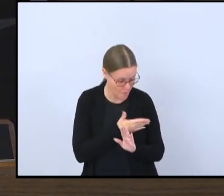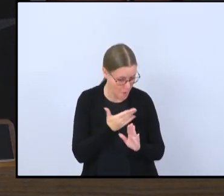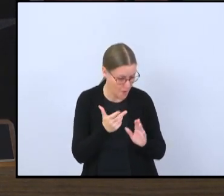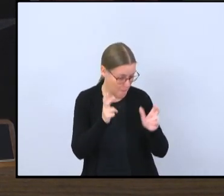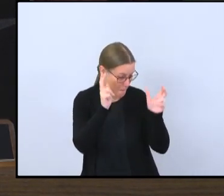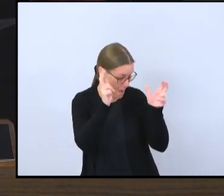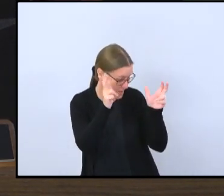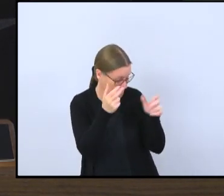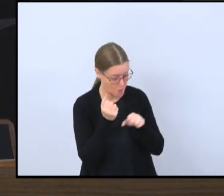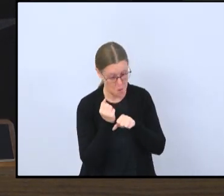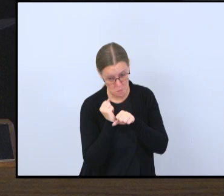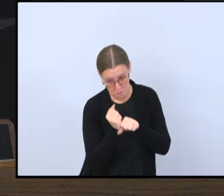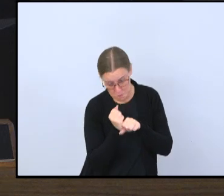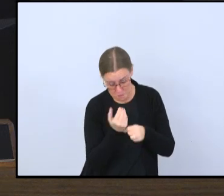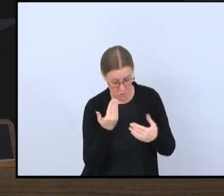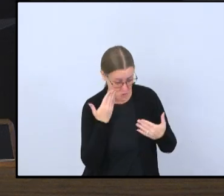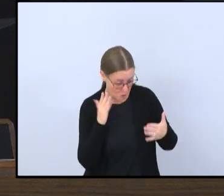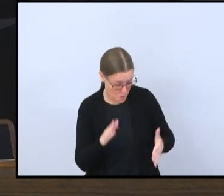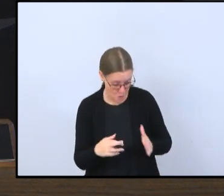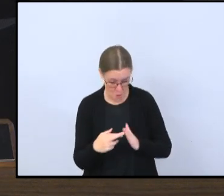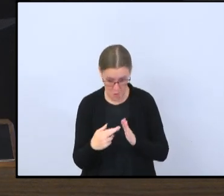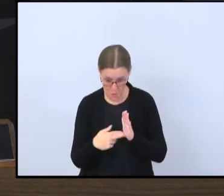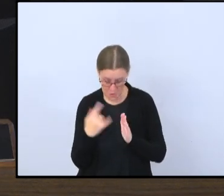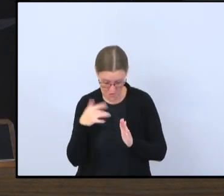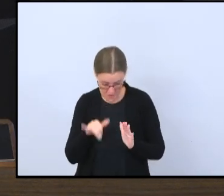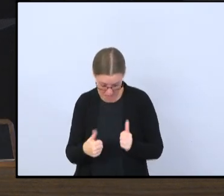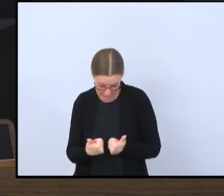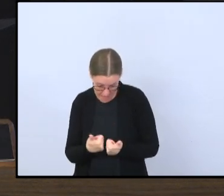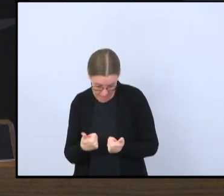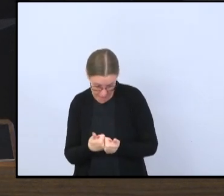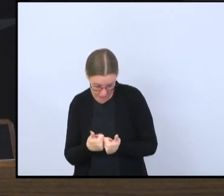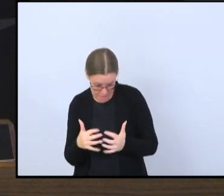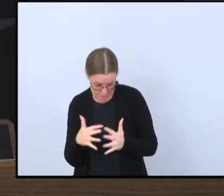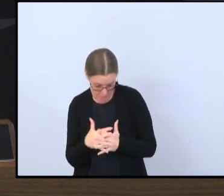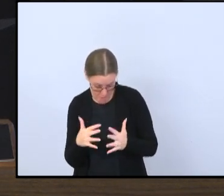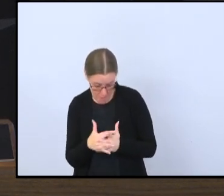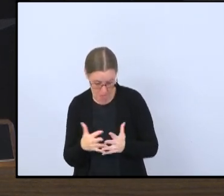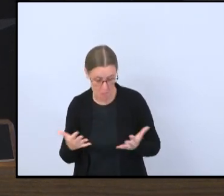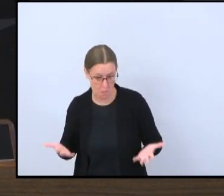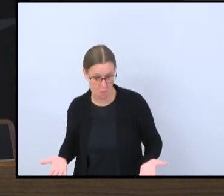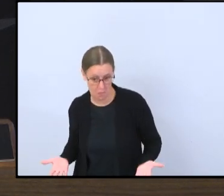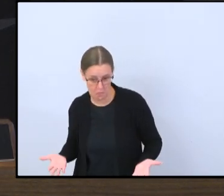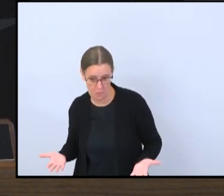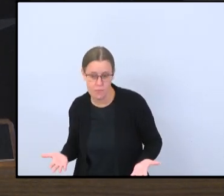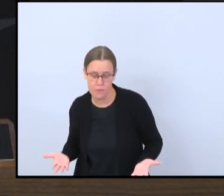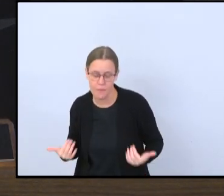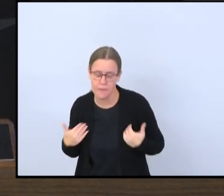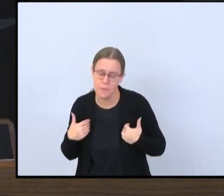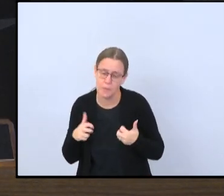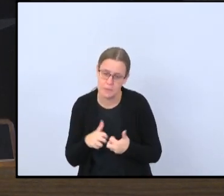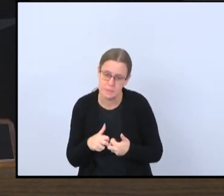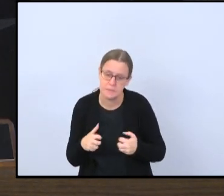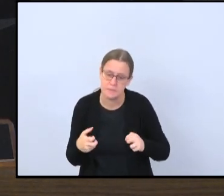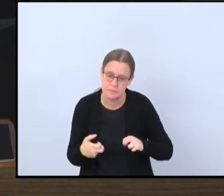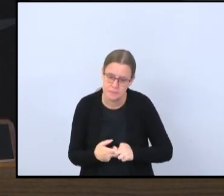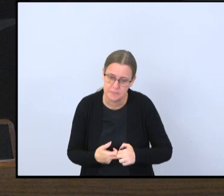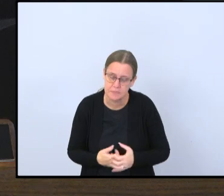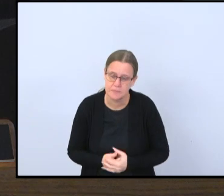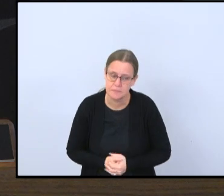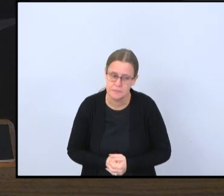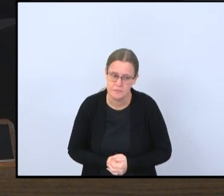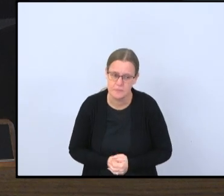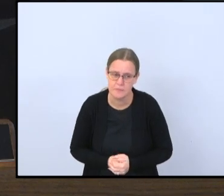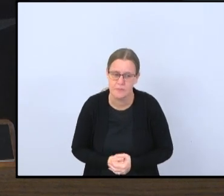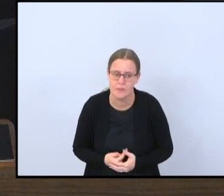softball referee, but was coaching and reffing football. We've got a problem. We are